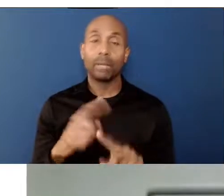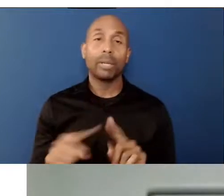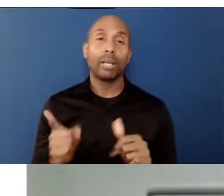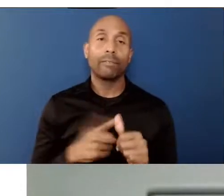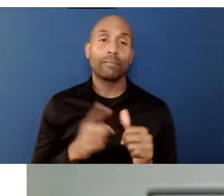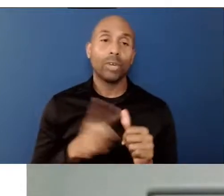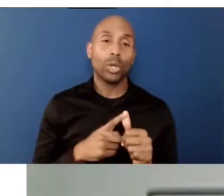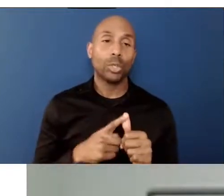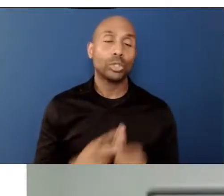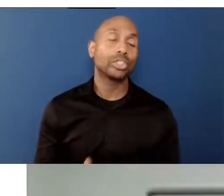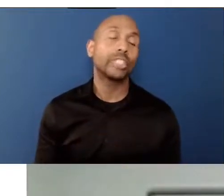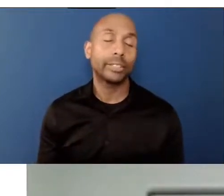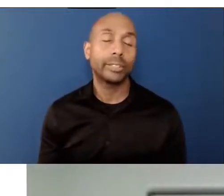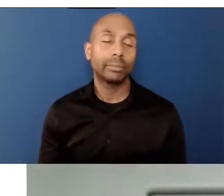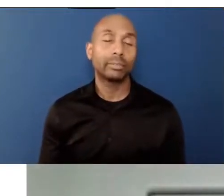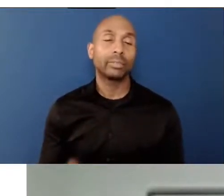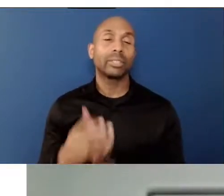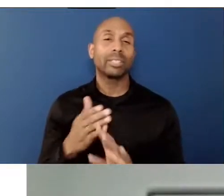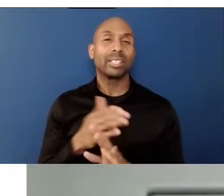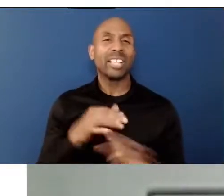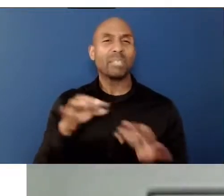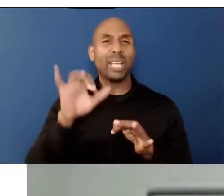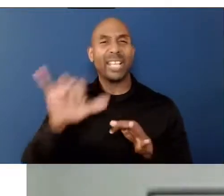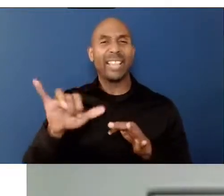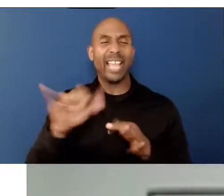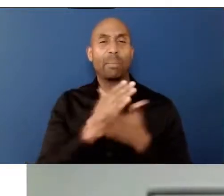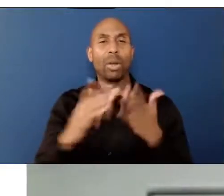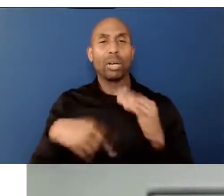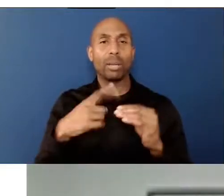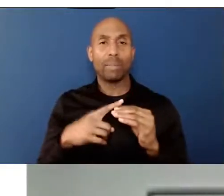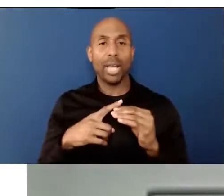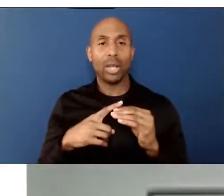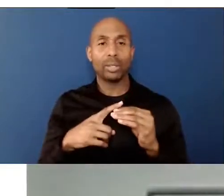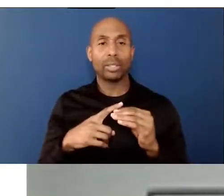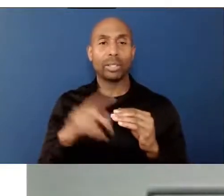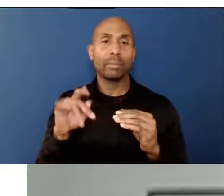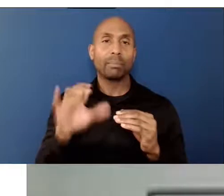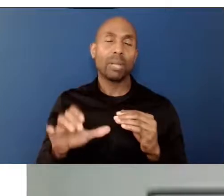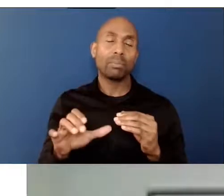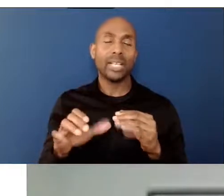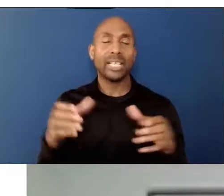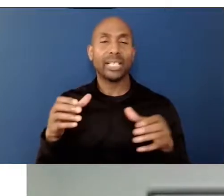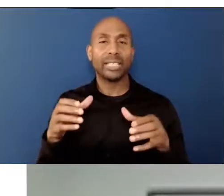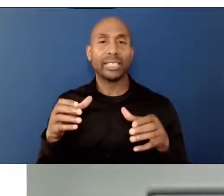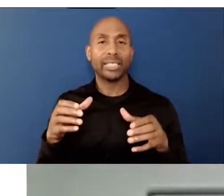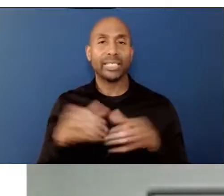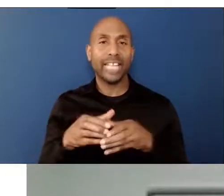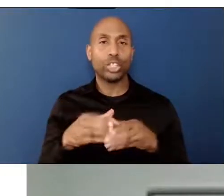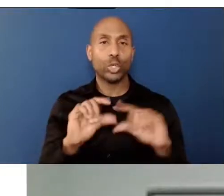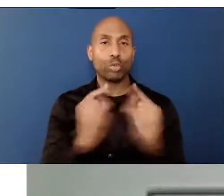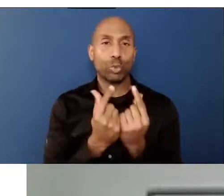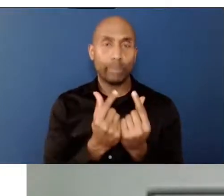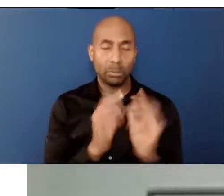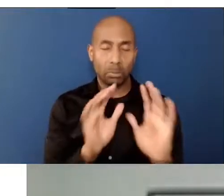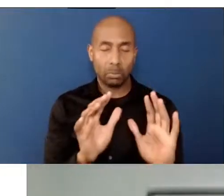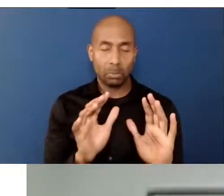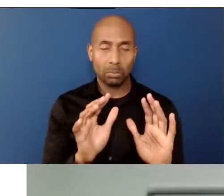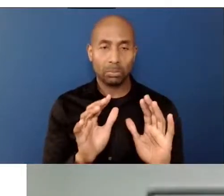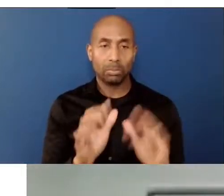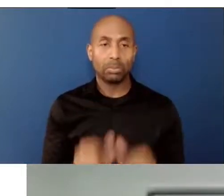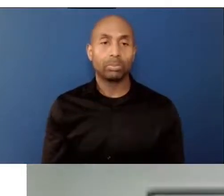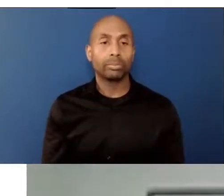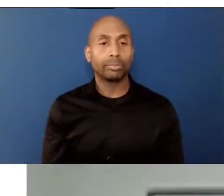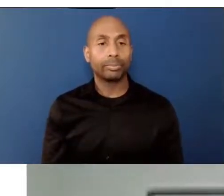sector bodies. So there are two kind of groups. There is one group that is, they were prescribed as of